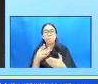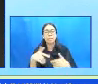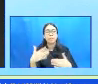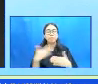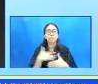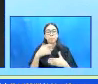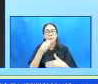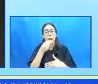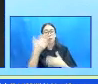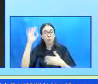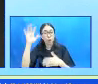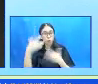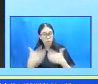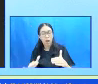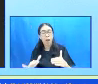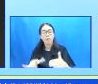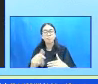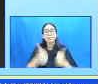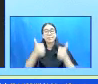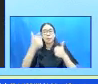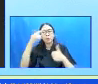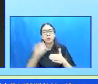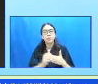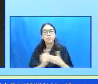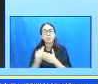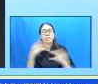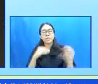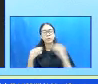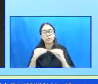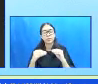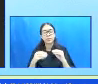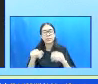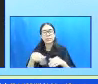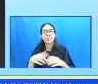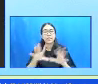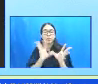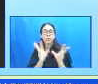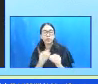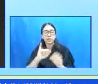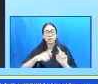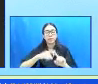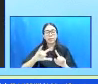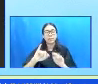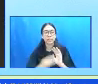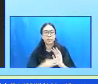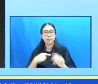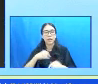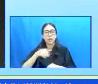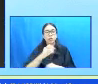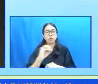inclusion for climate. My name is Joost Nuiten from the Dutch Embassy, and I will be one of your moderators for this short